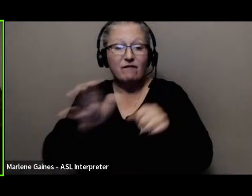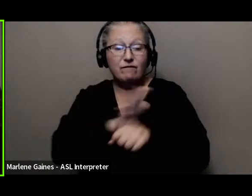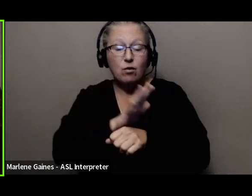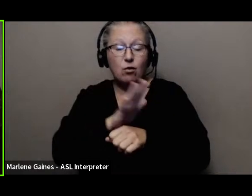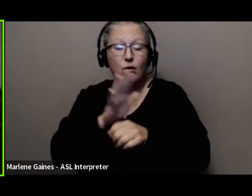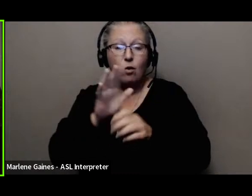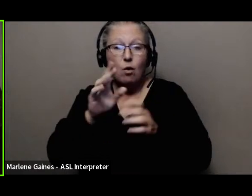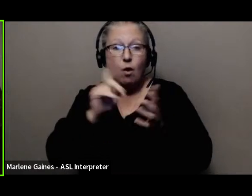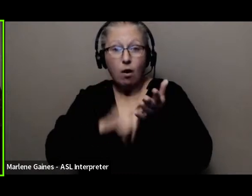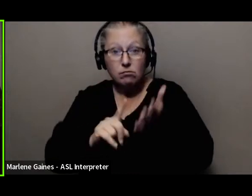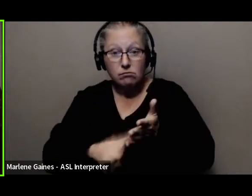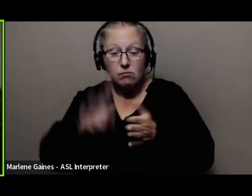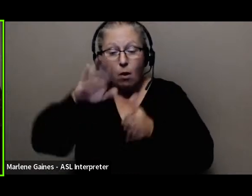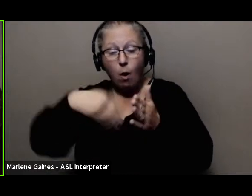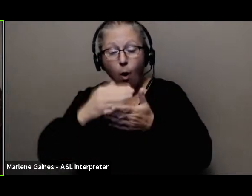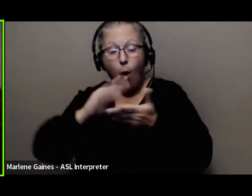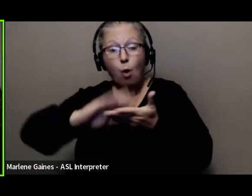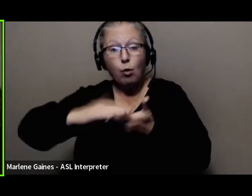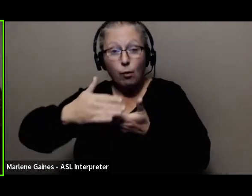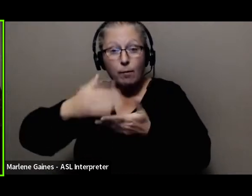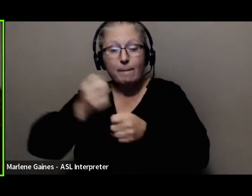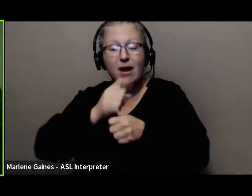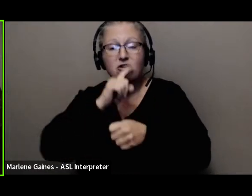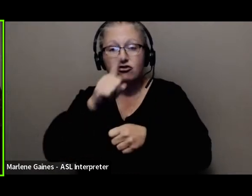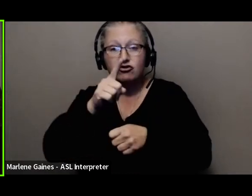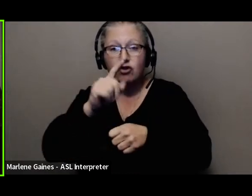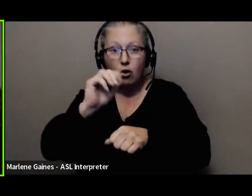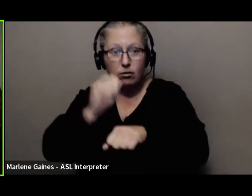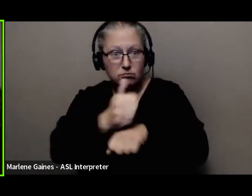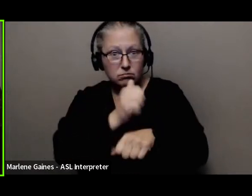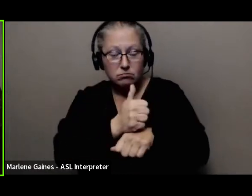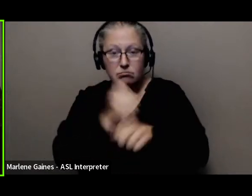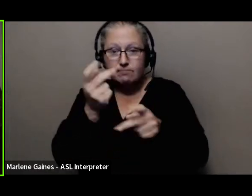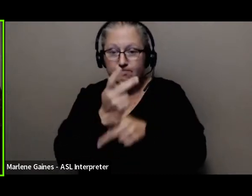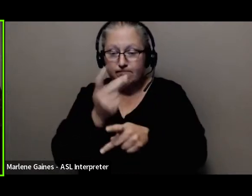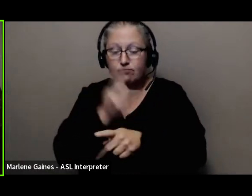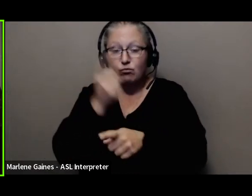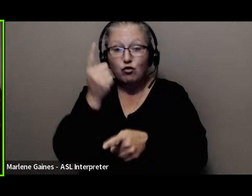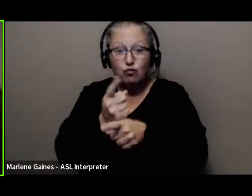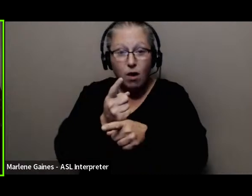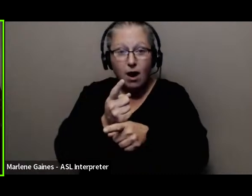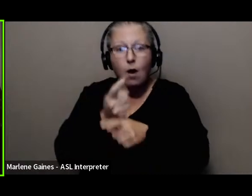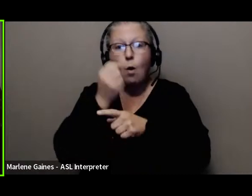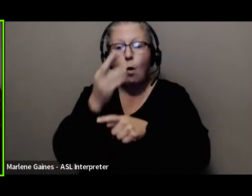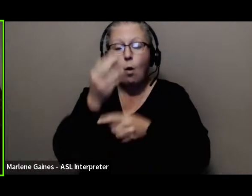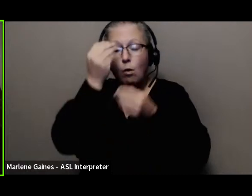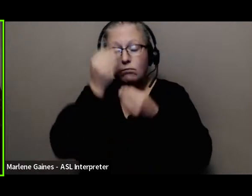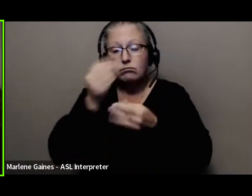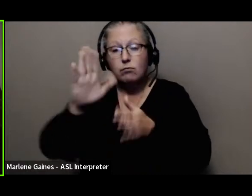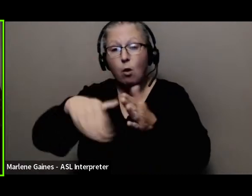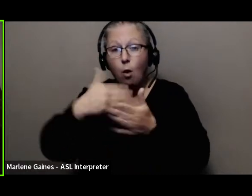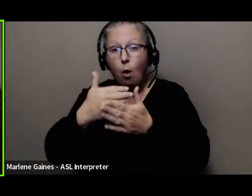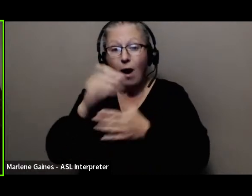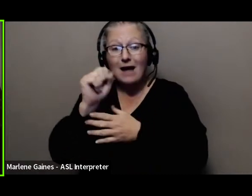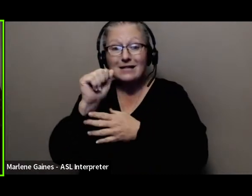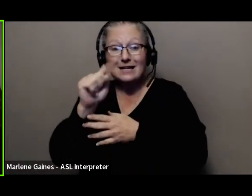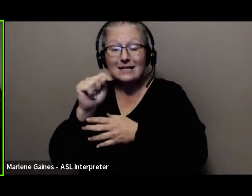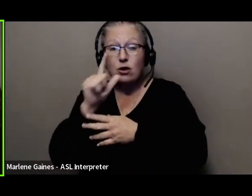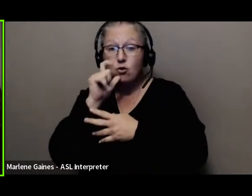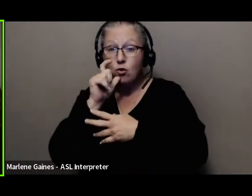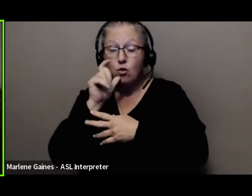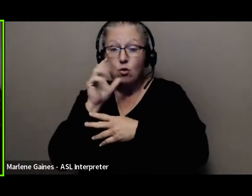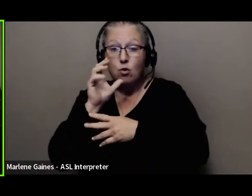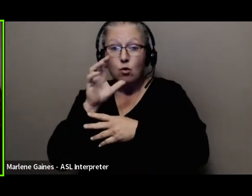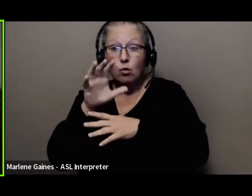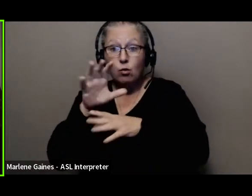of all Chromebooks to ensure that the settings are configured correctly, or tell all SAT participants to bring